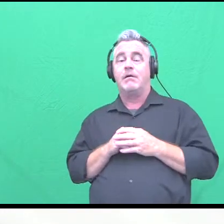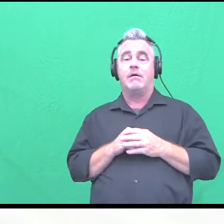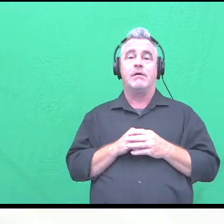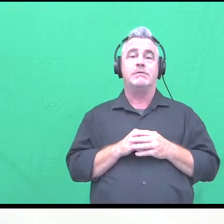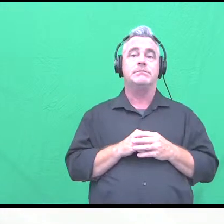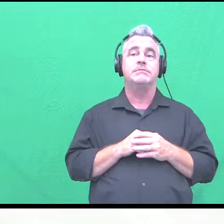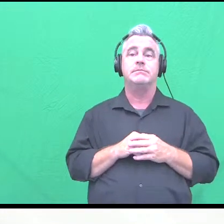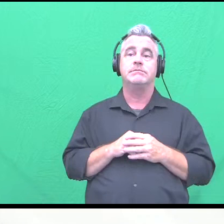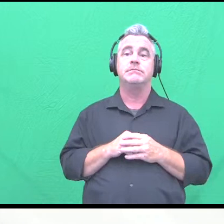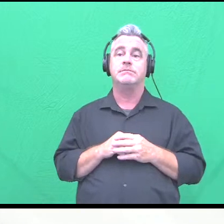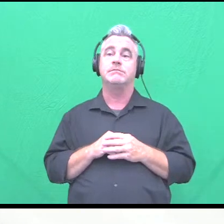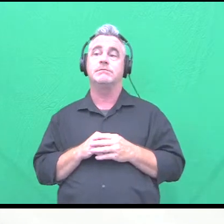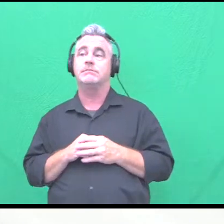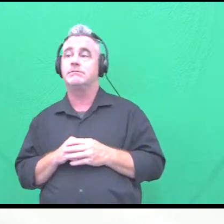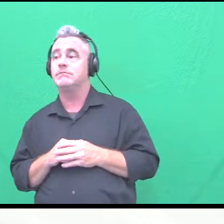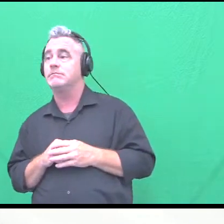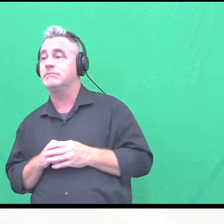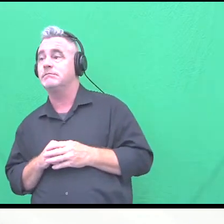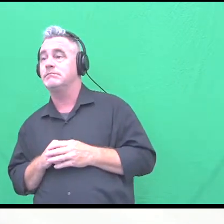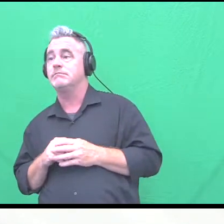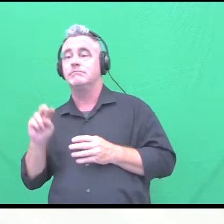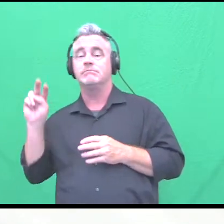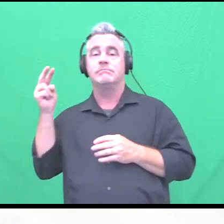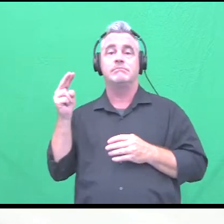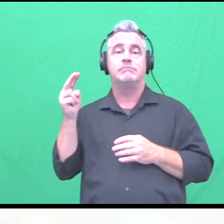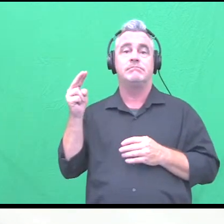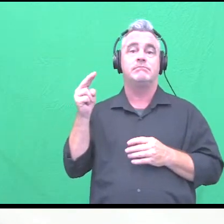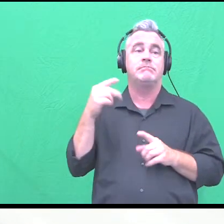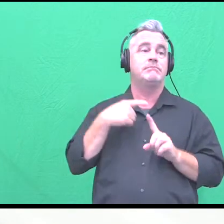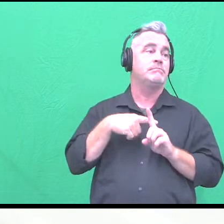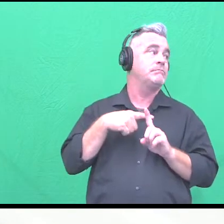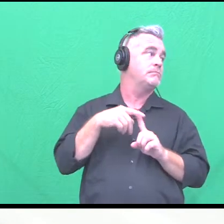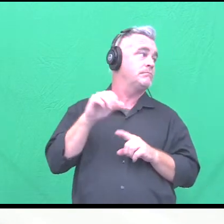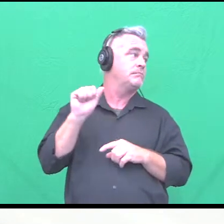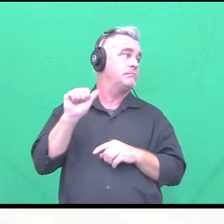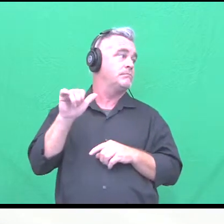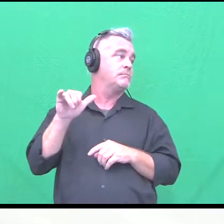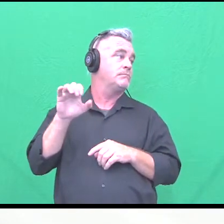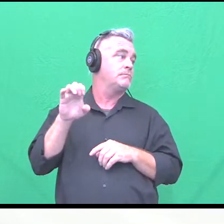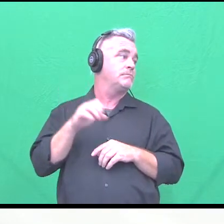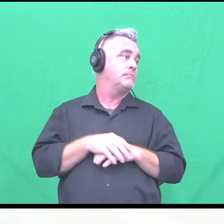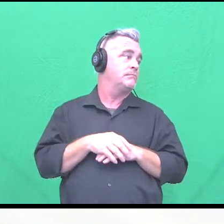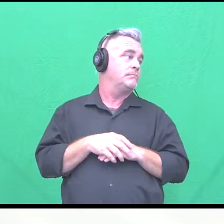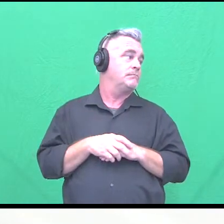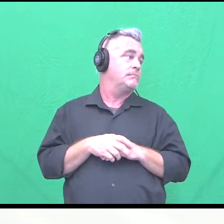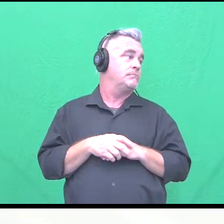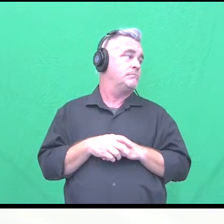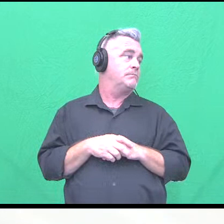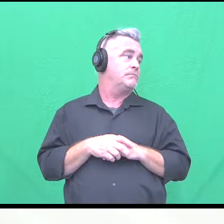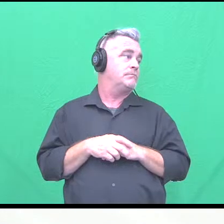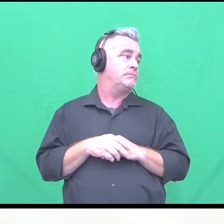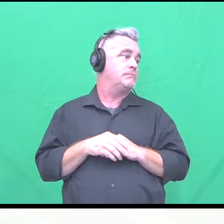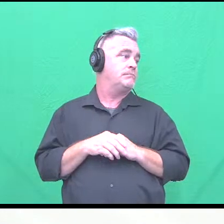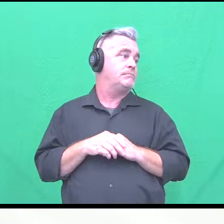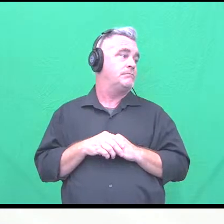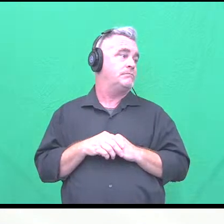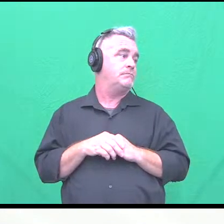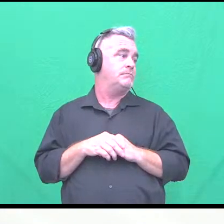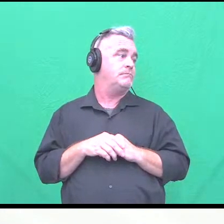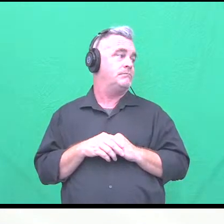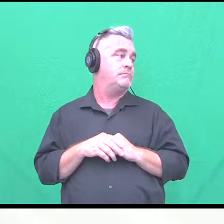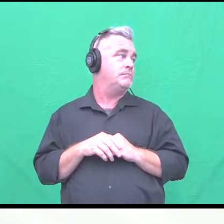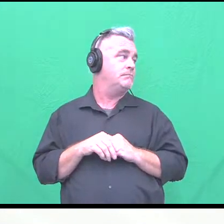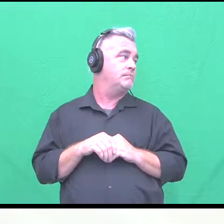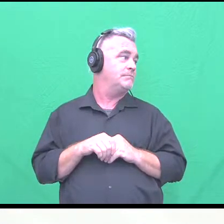you. And a second? Second. Thank you. All those in favor? Aye. Aye. Great, okay.